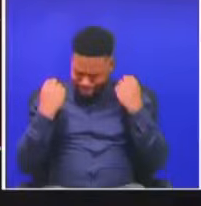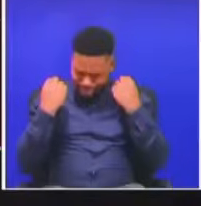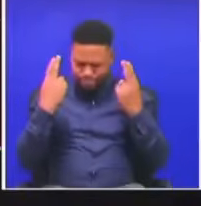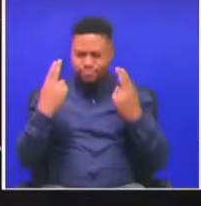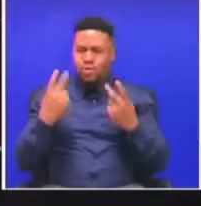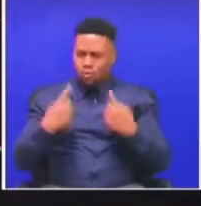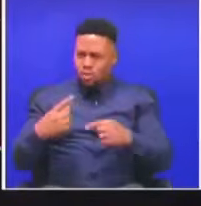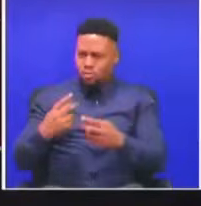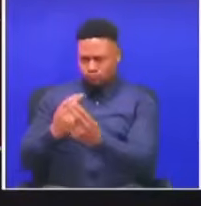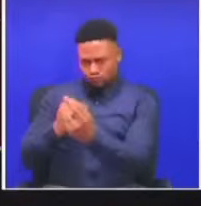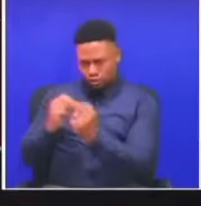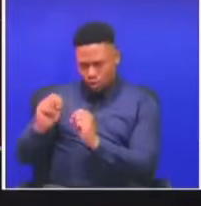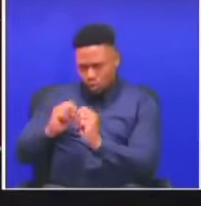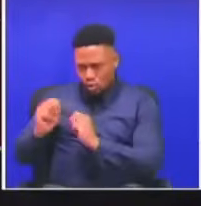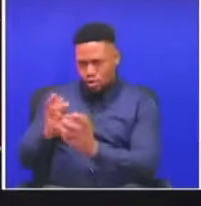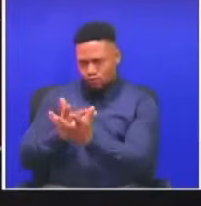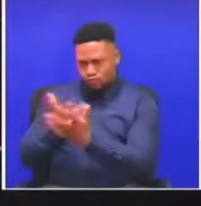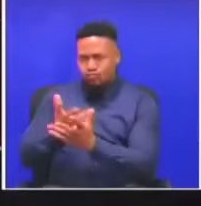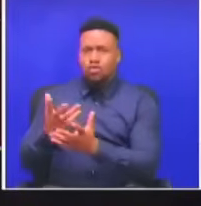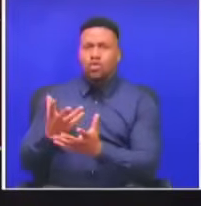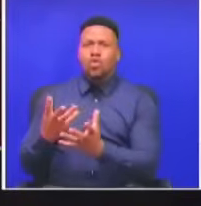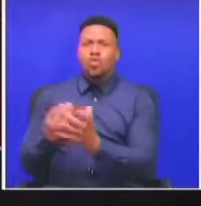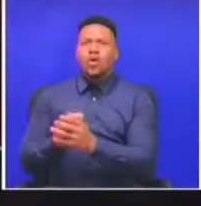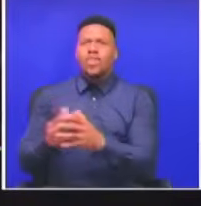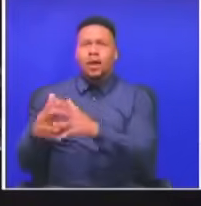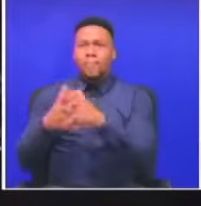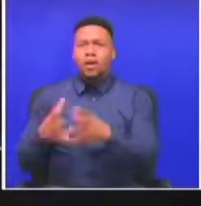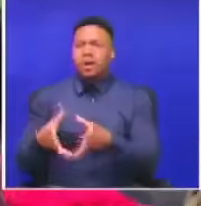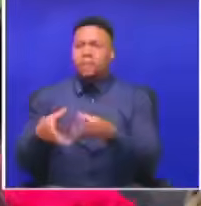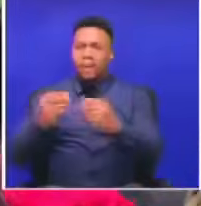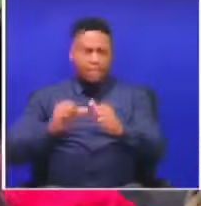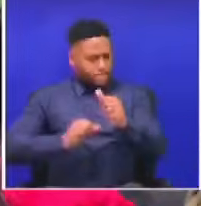South Africa. That's precisely what we're doing.